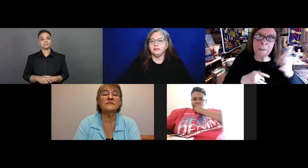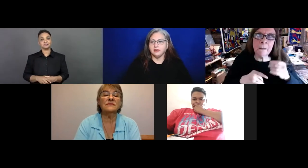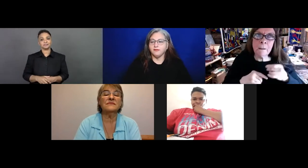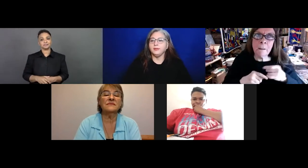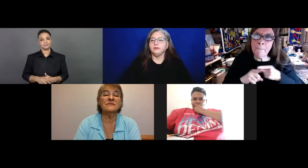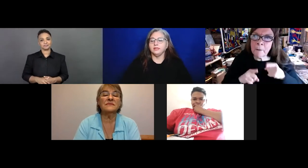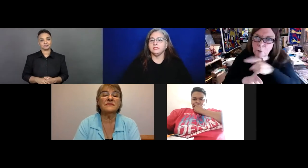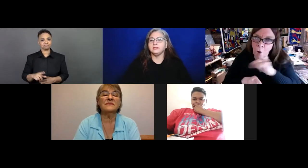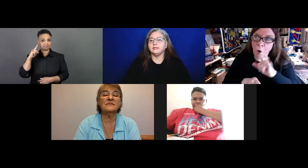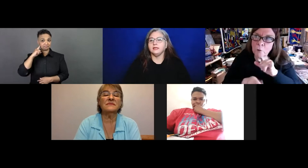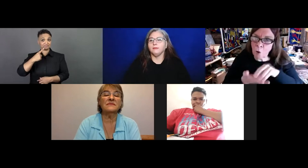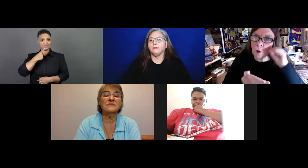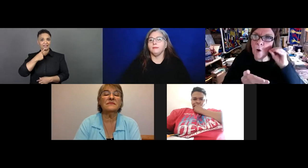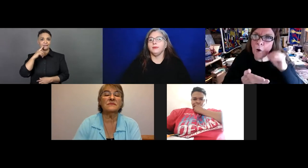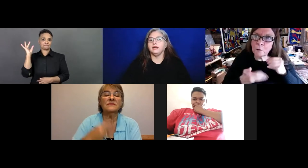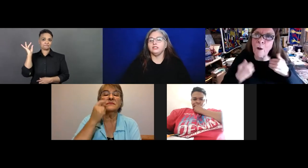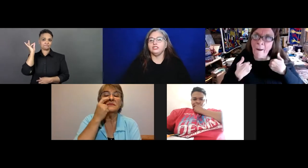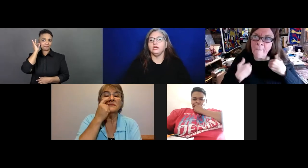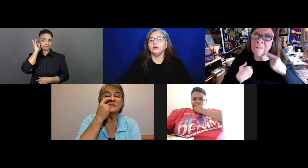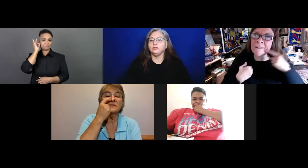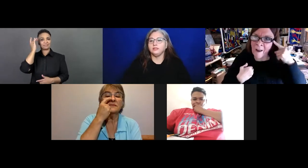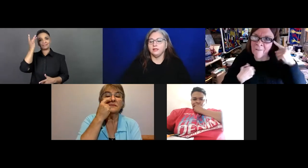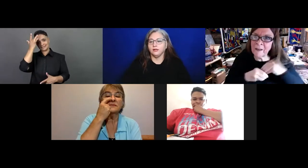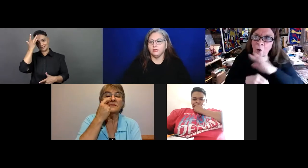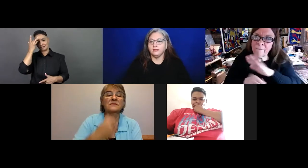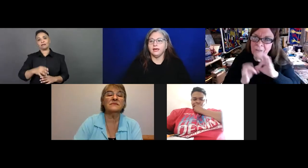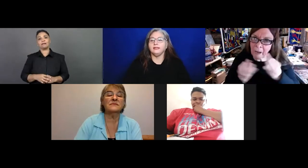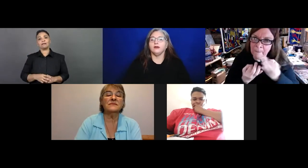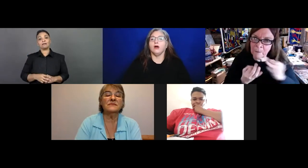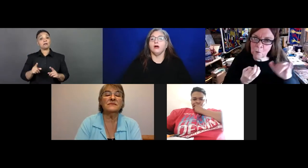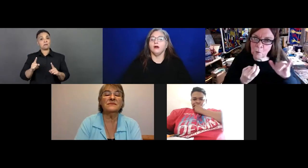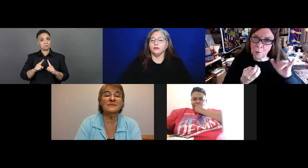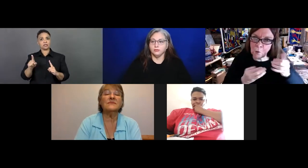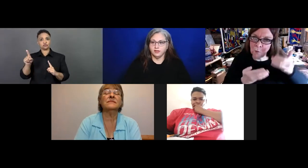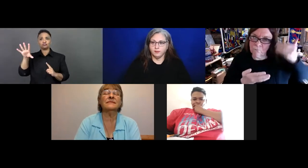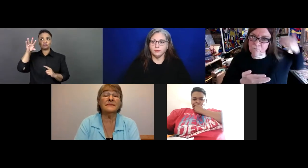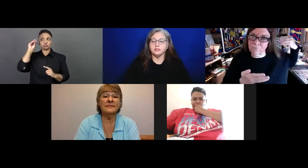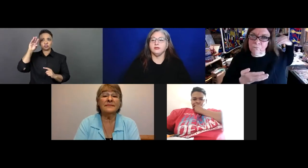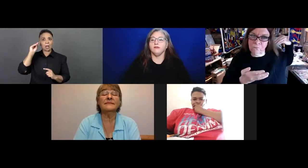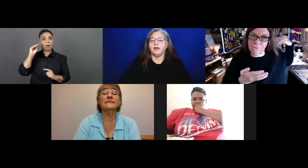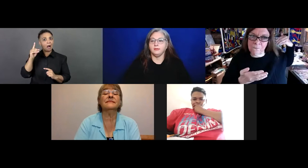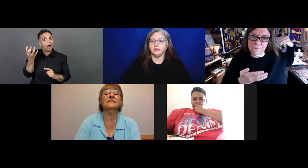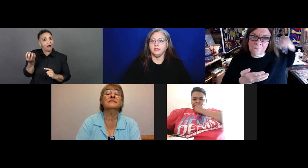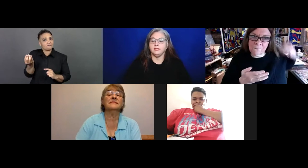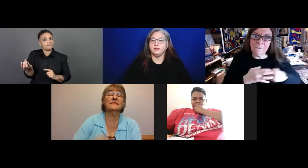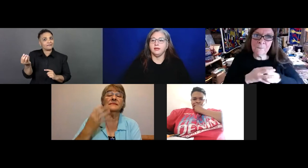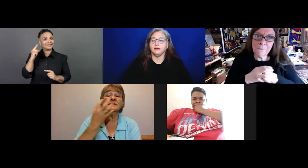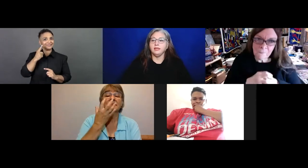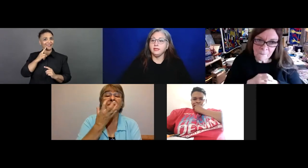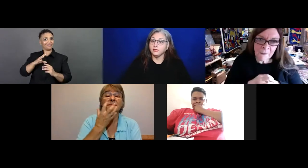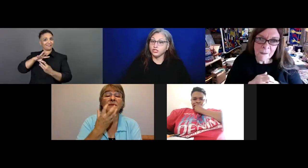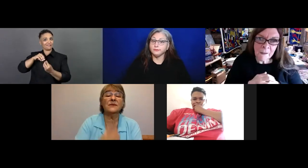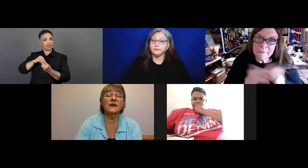being deaf from illness, but she also did learn that there are also deaf members in her family in